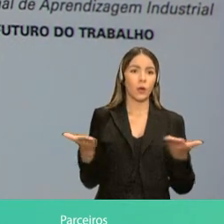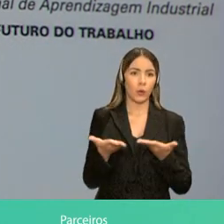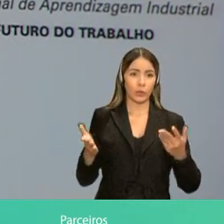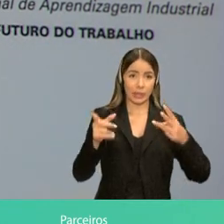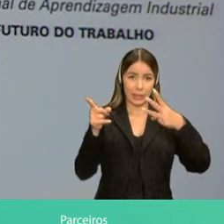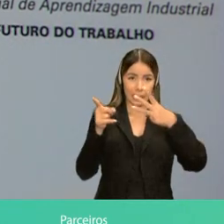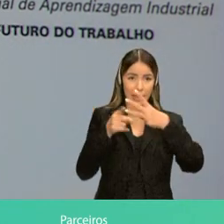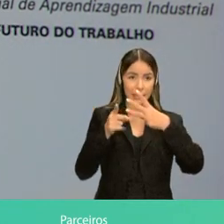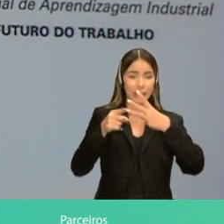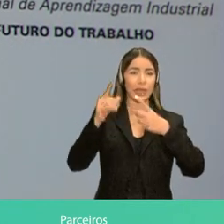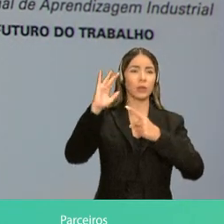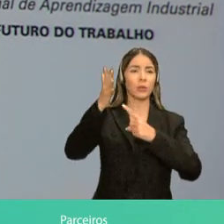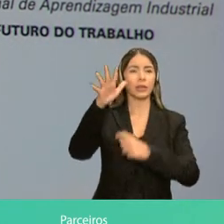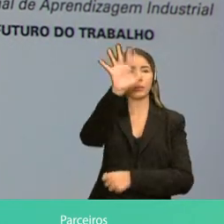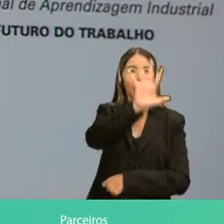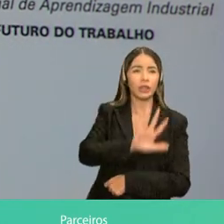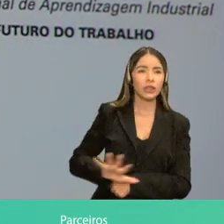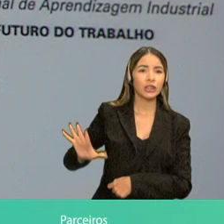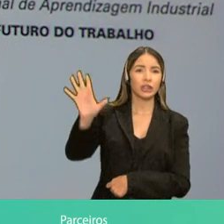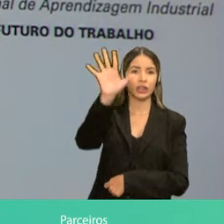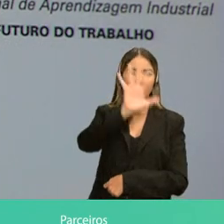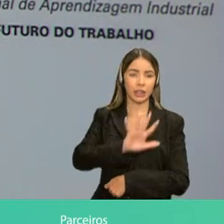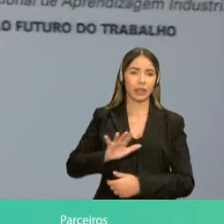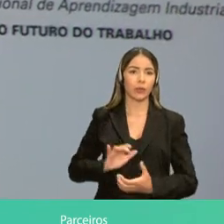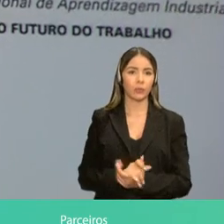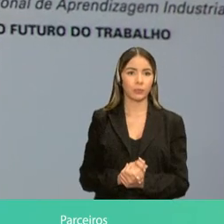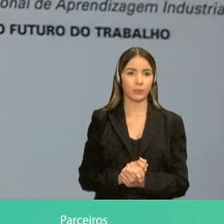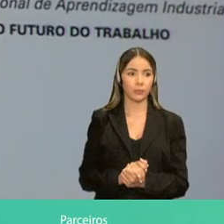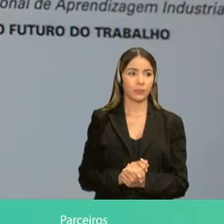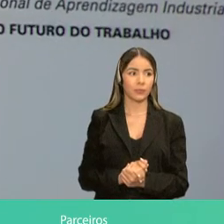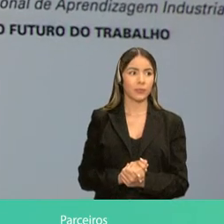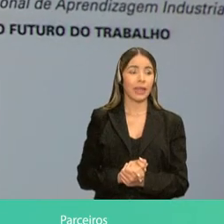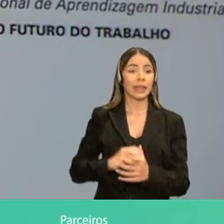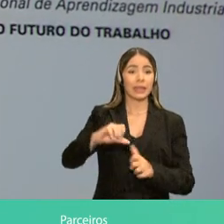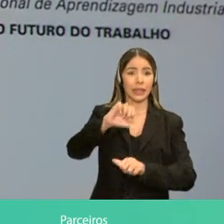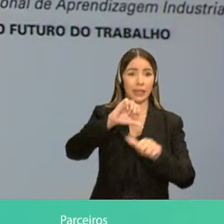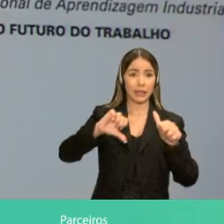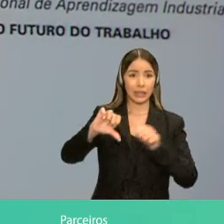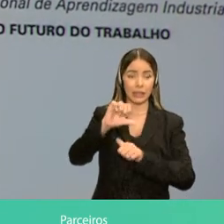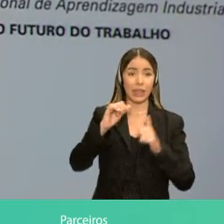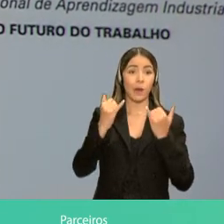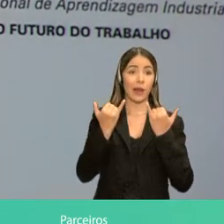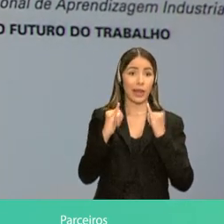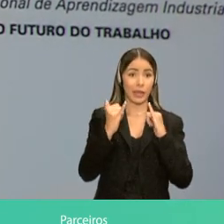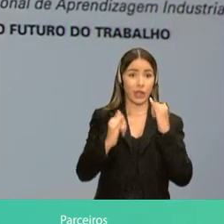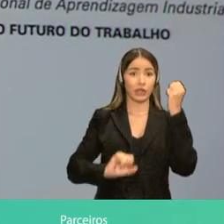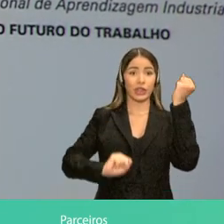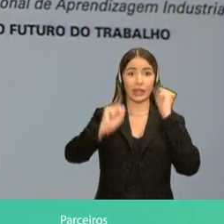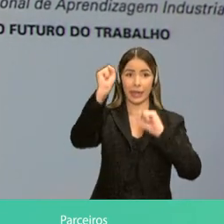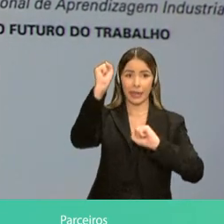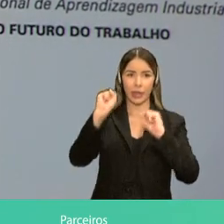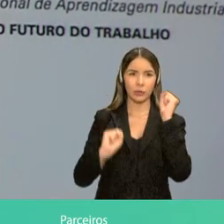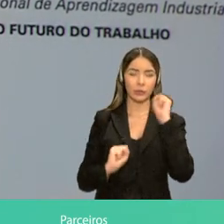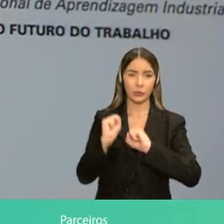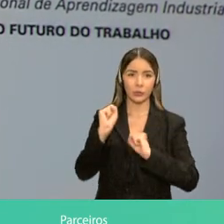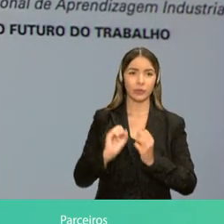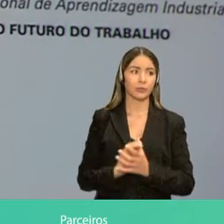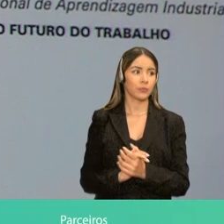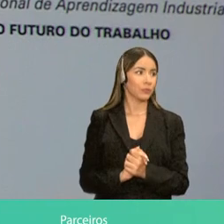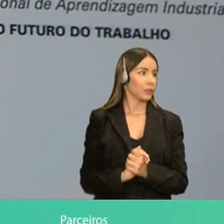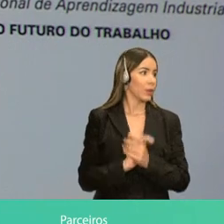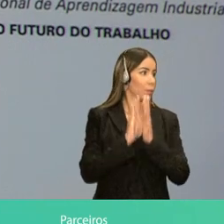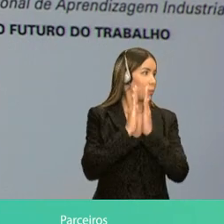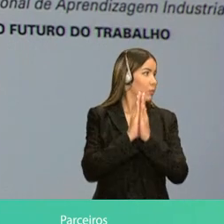panel has as a general theme energy transition in industry. I will reinforce once more that